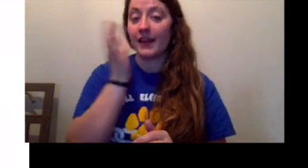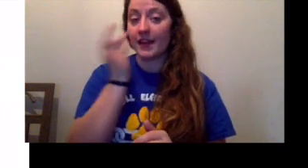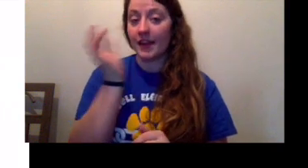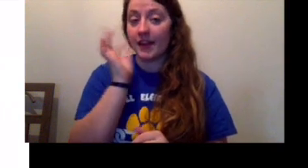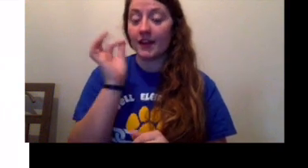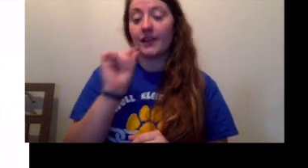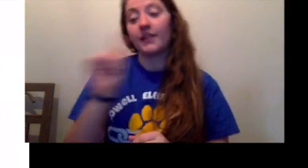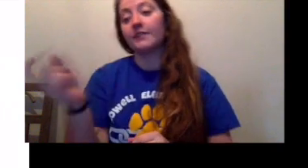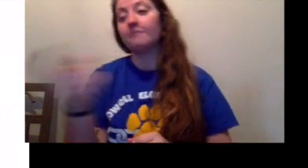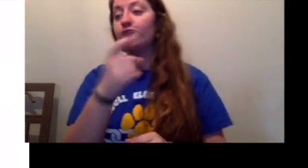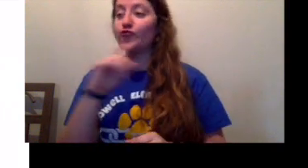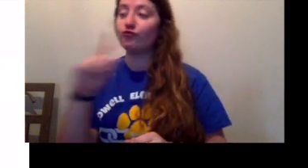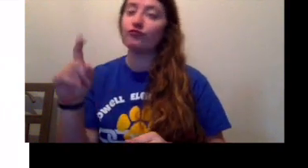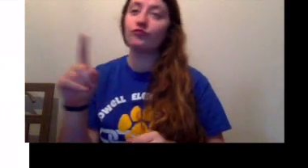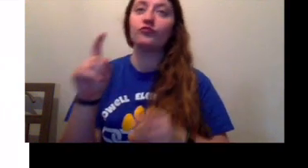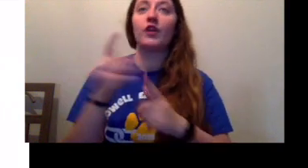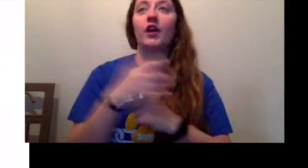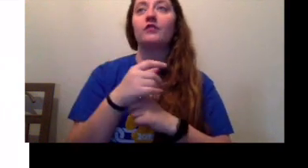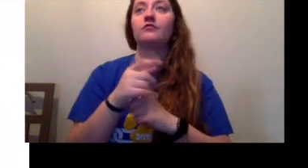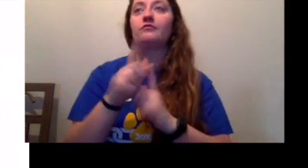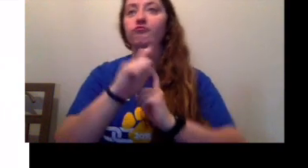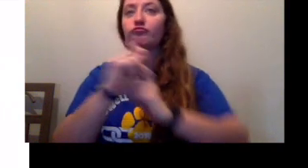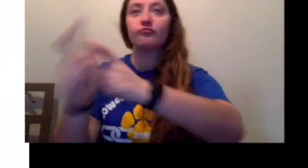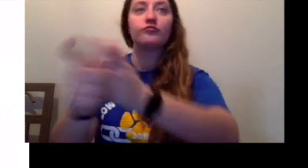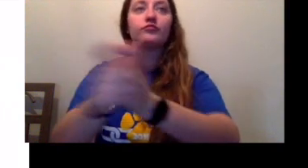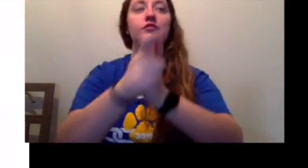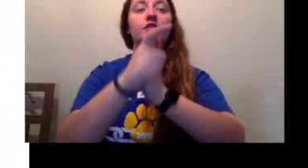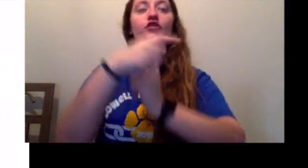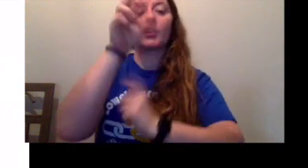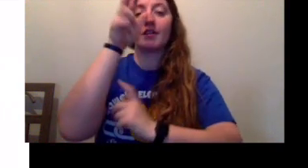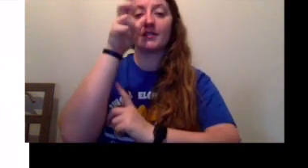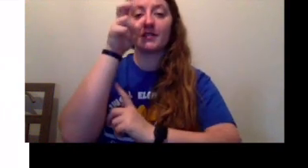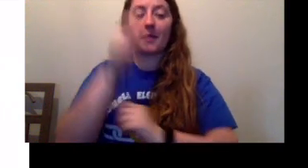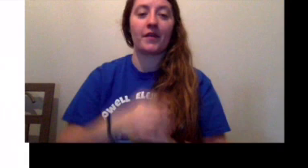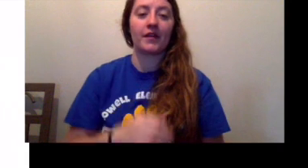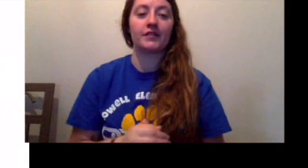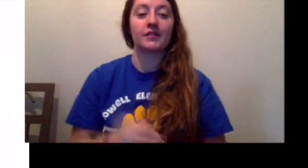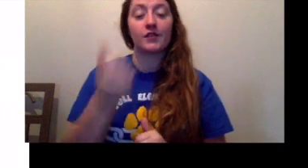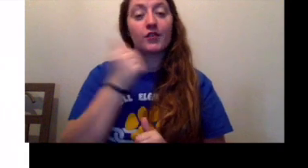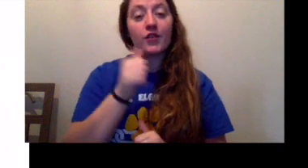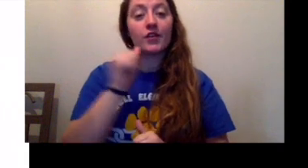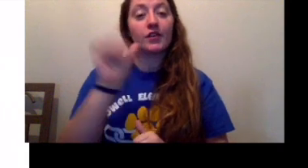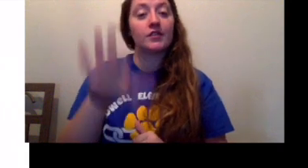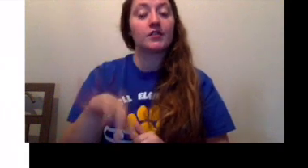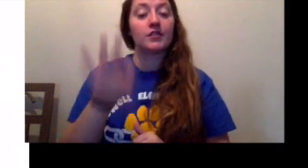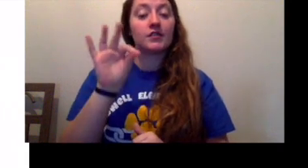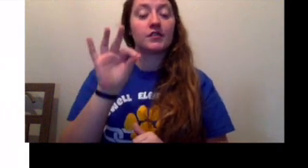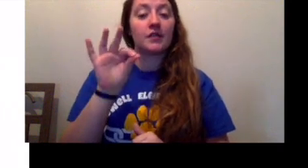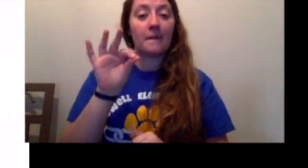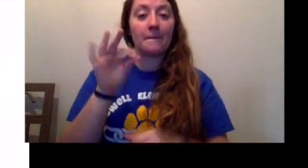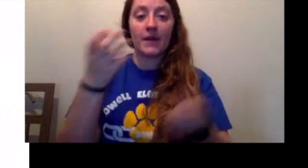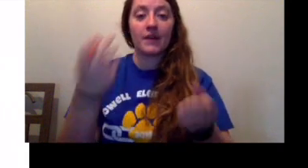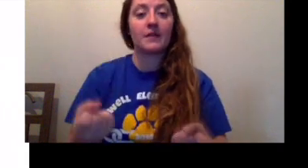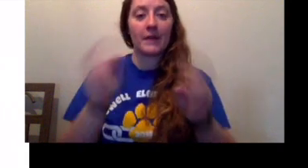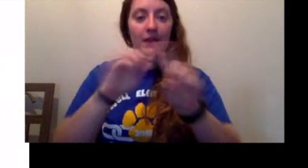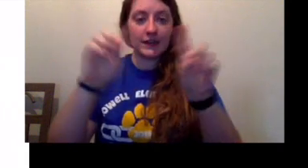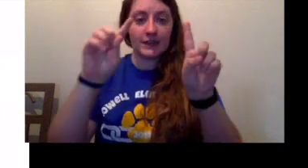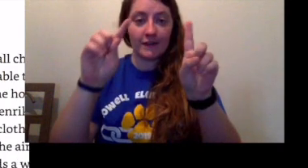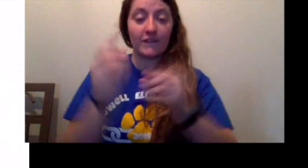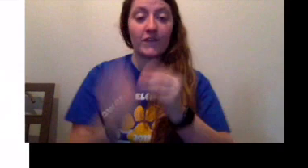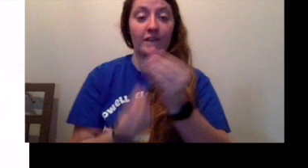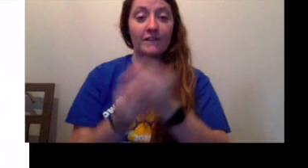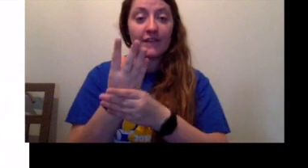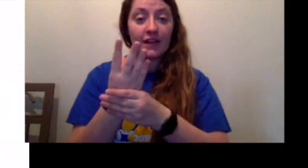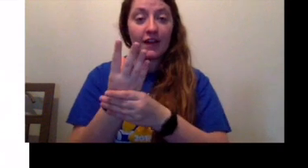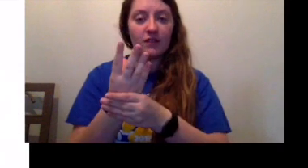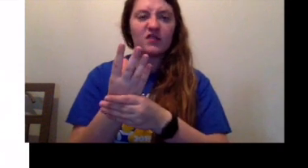about and chased flying insects across the window. The girls picked armfuls of wildflowers, dried brown